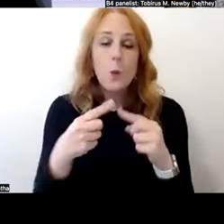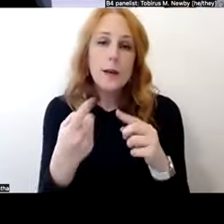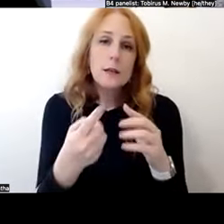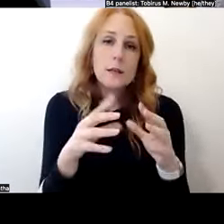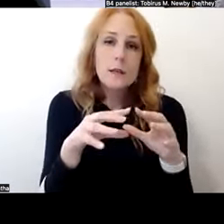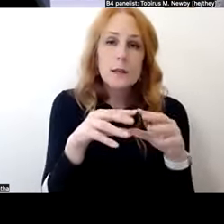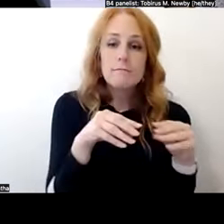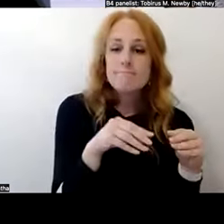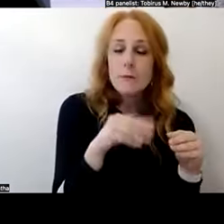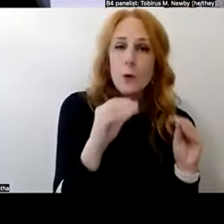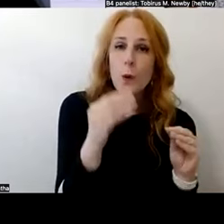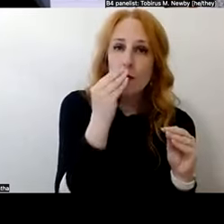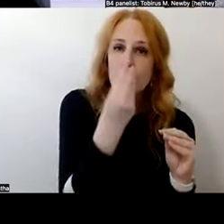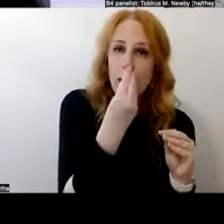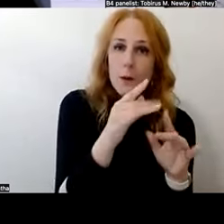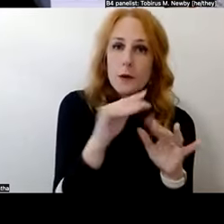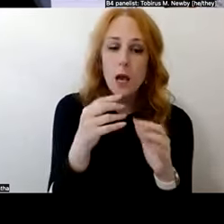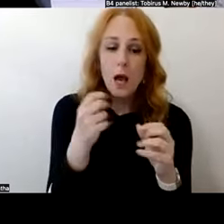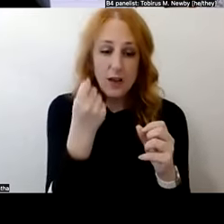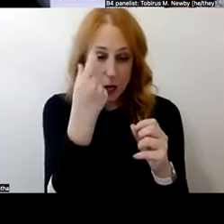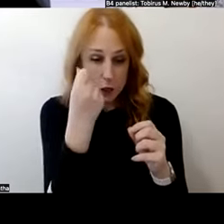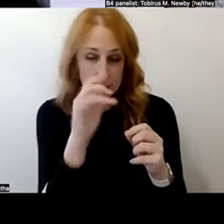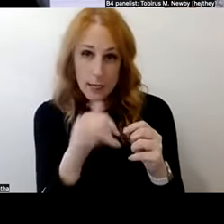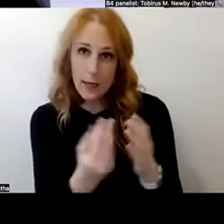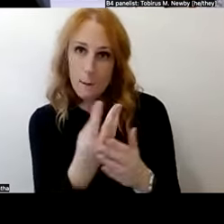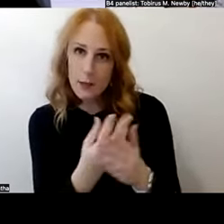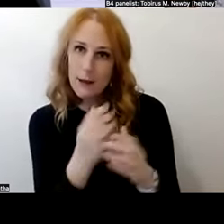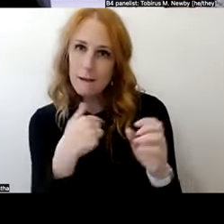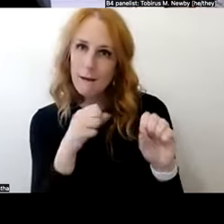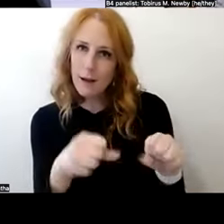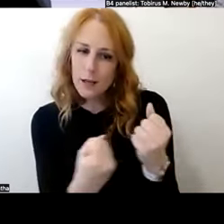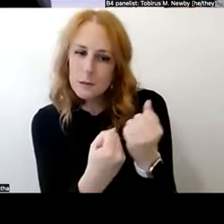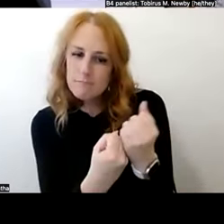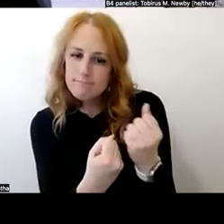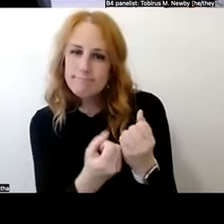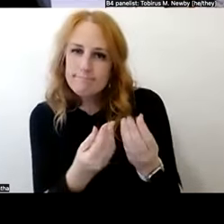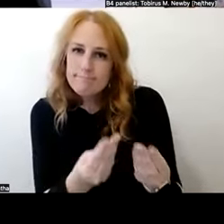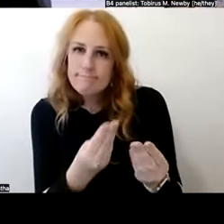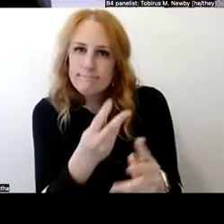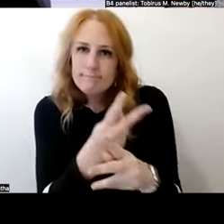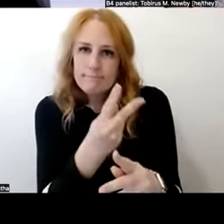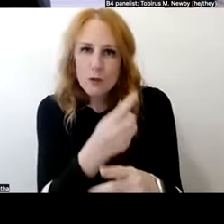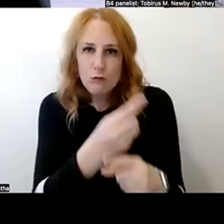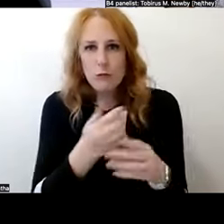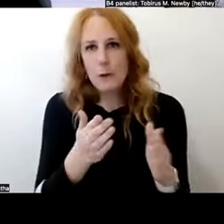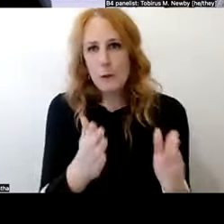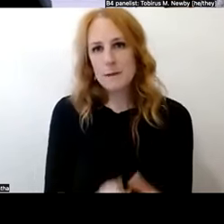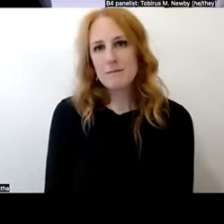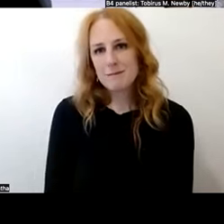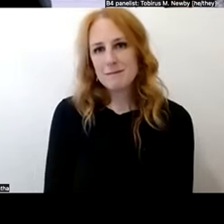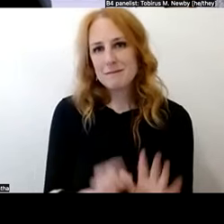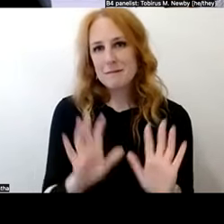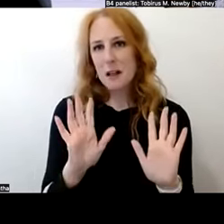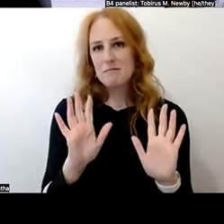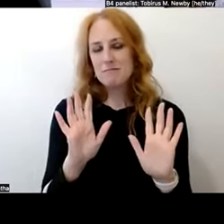understand that, then I can get ahead of it and really start to better dive into understandings of prevention. So I'll leave it